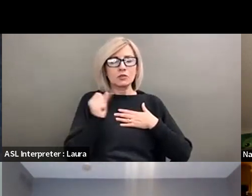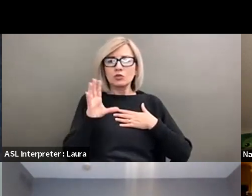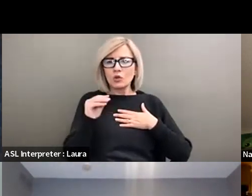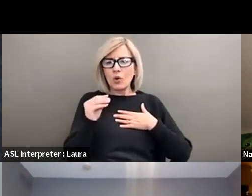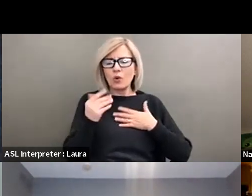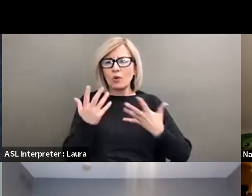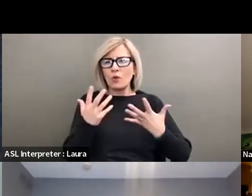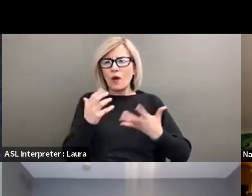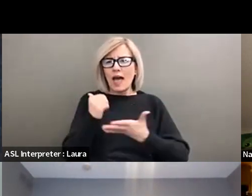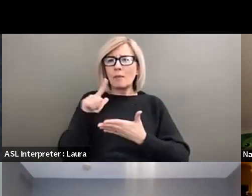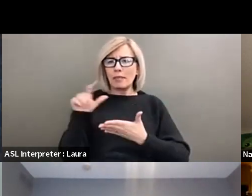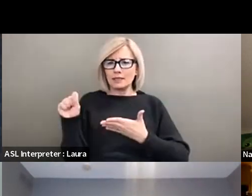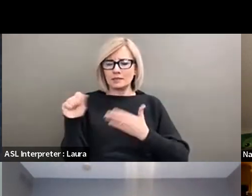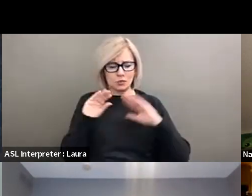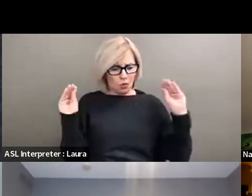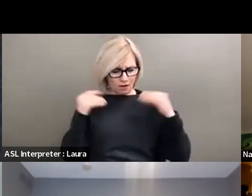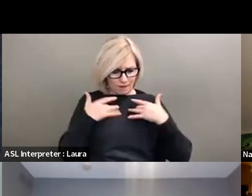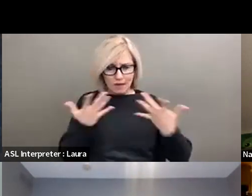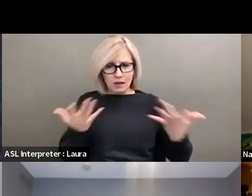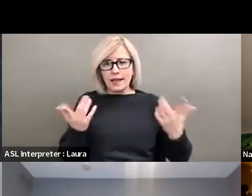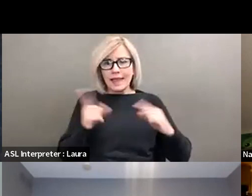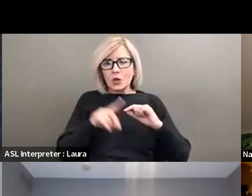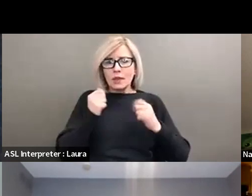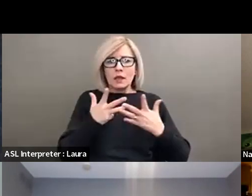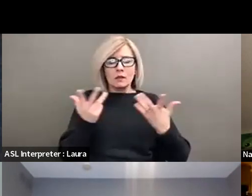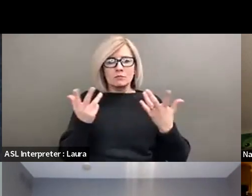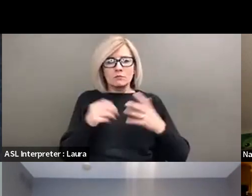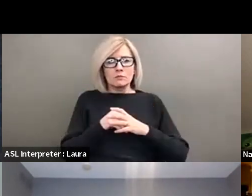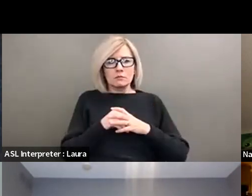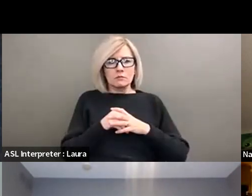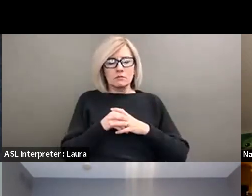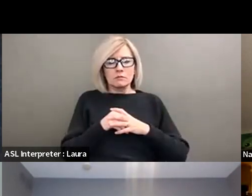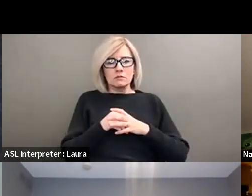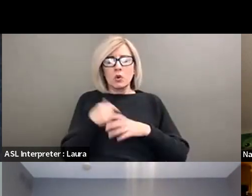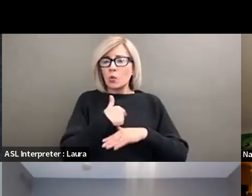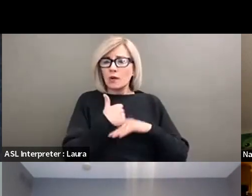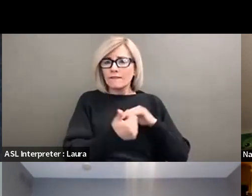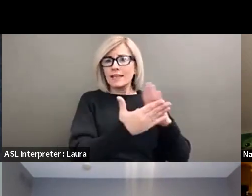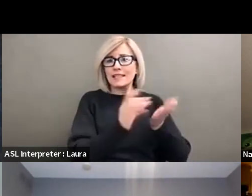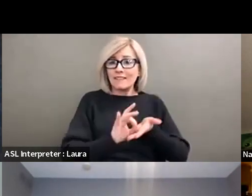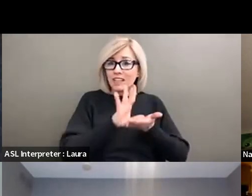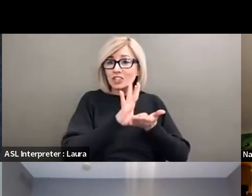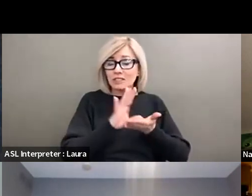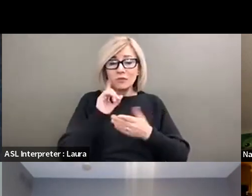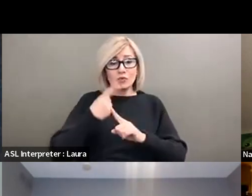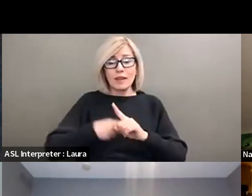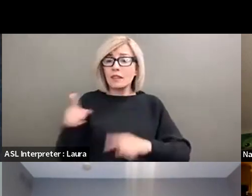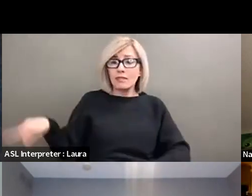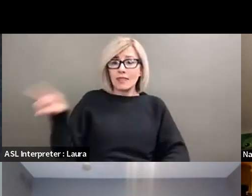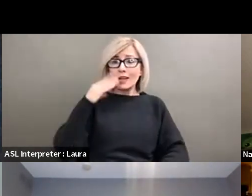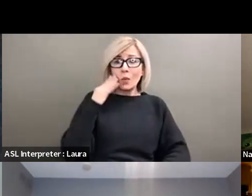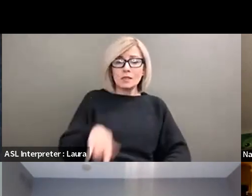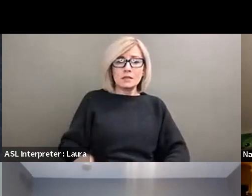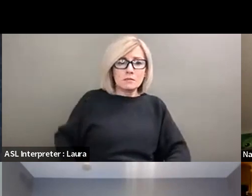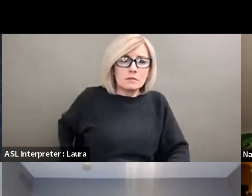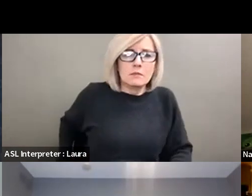I've never felt so helpless in my whole life. And rent, we're facing eviction. They know this. I